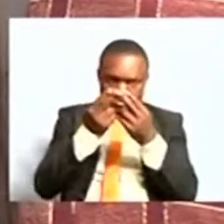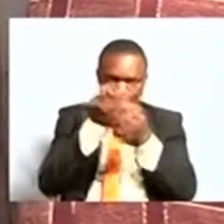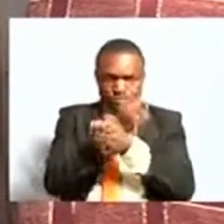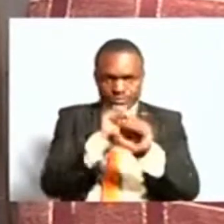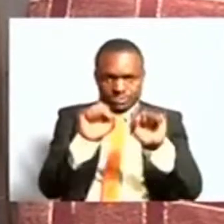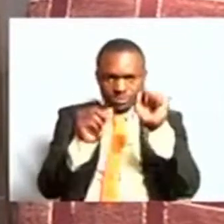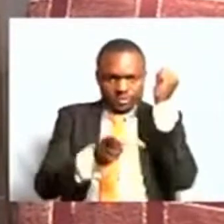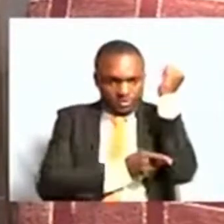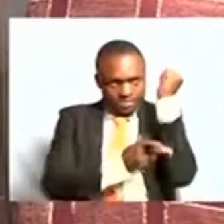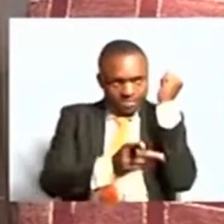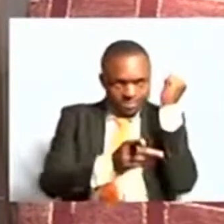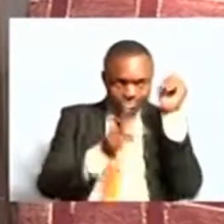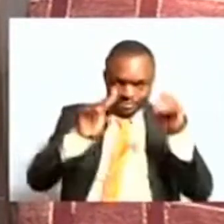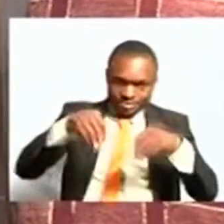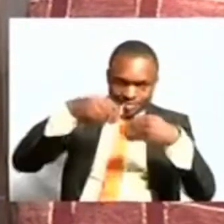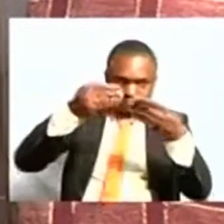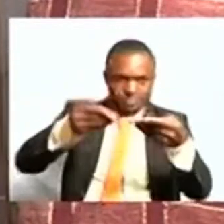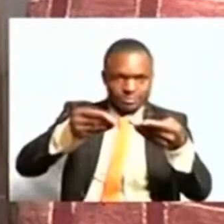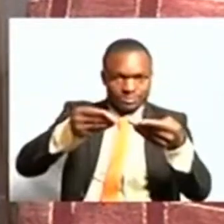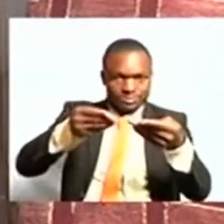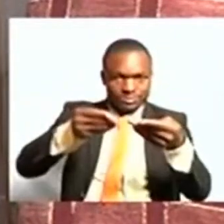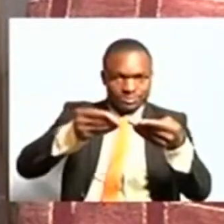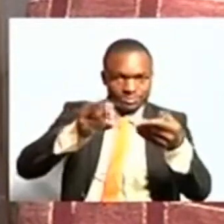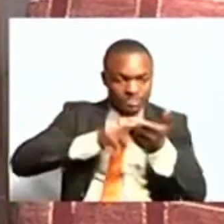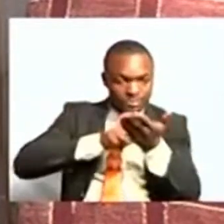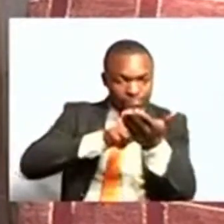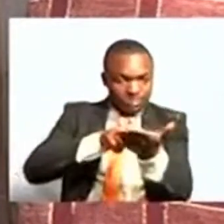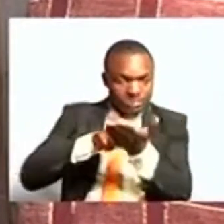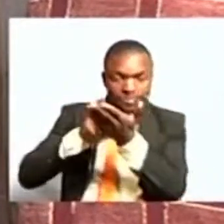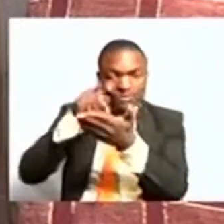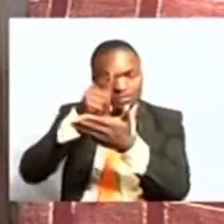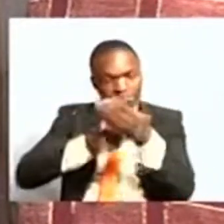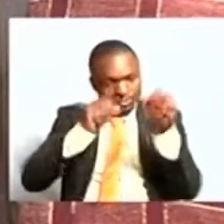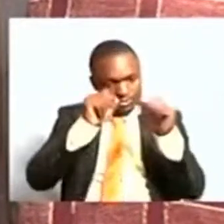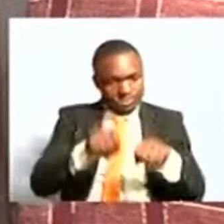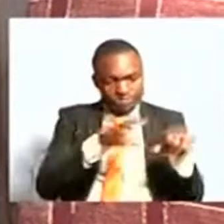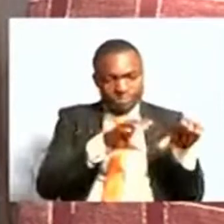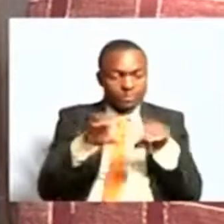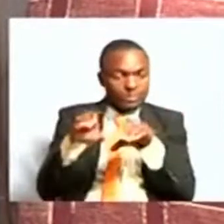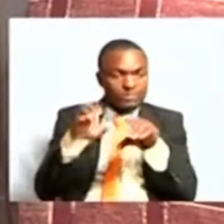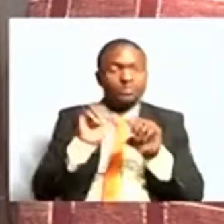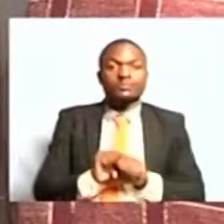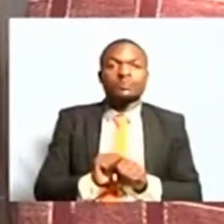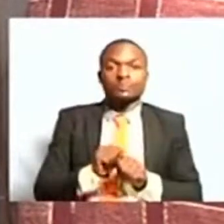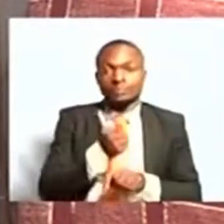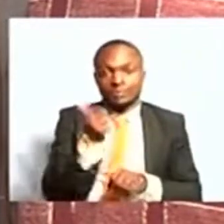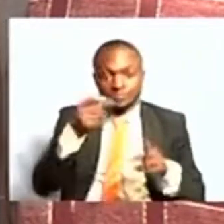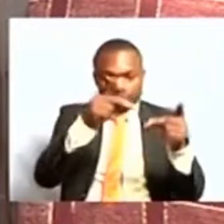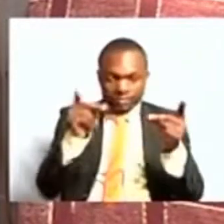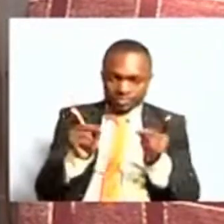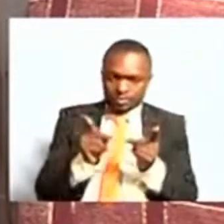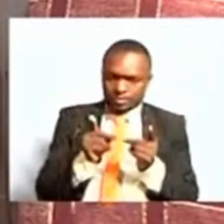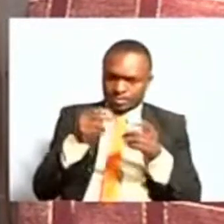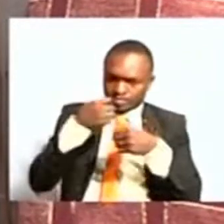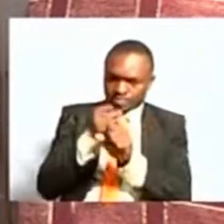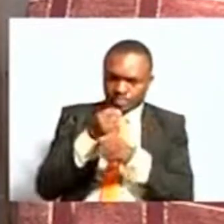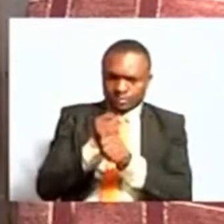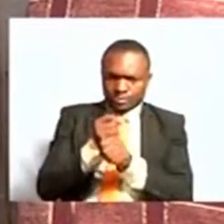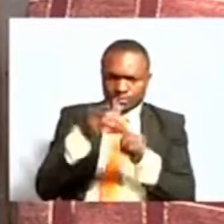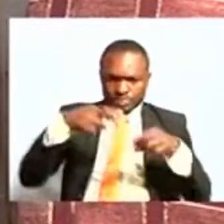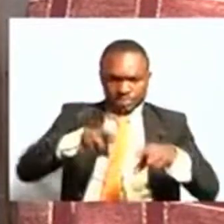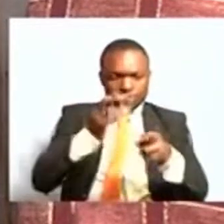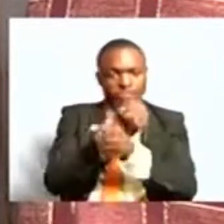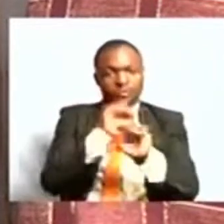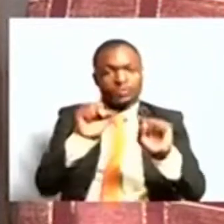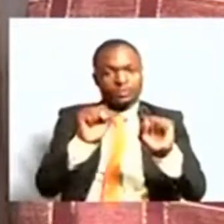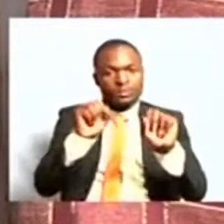so they give recommendations on what can be done for certain places to make roads safer for